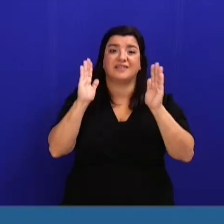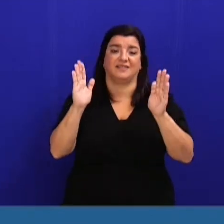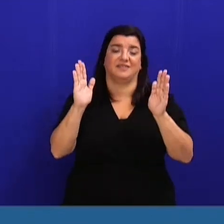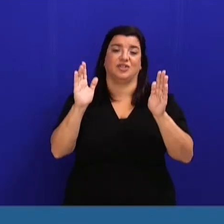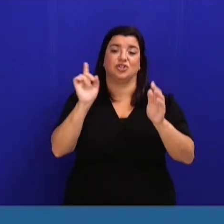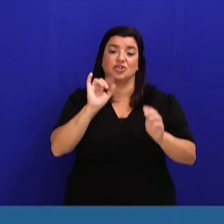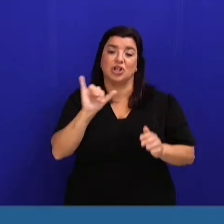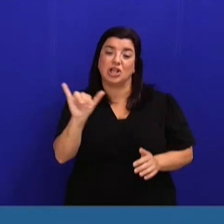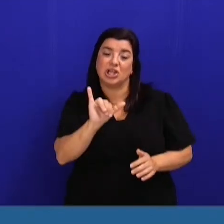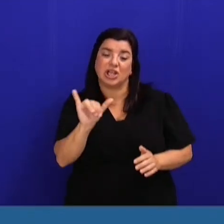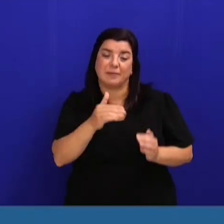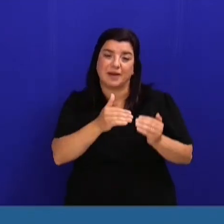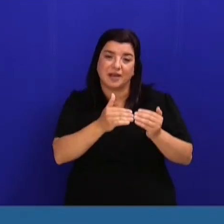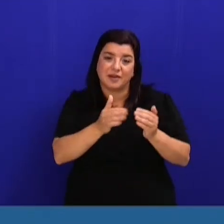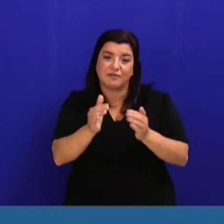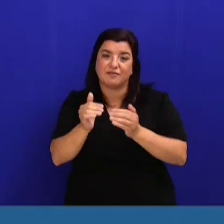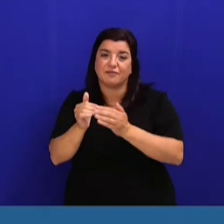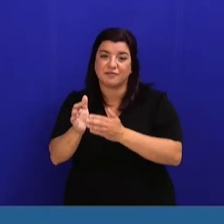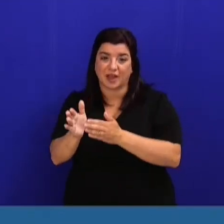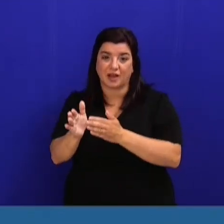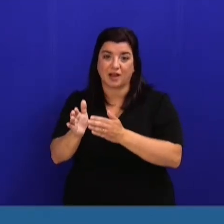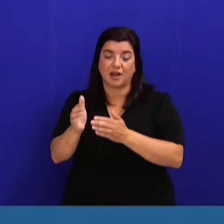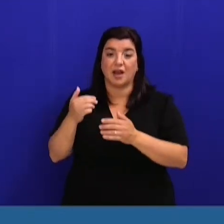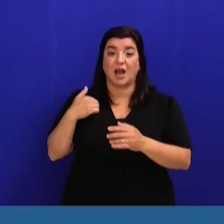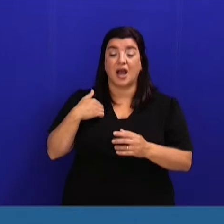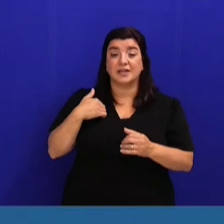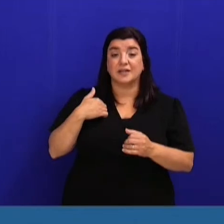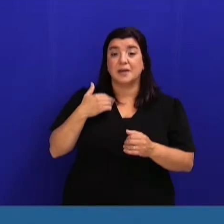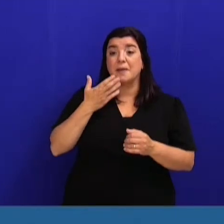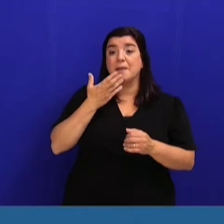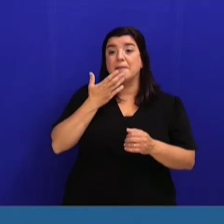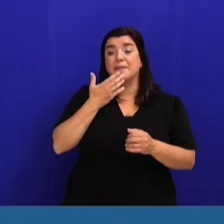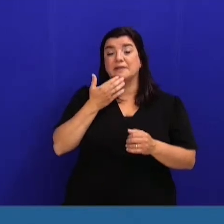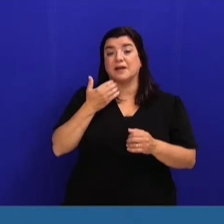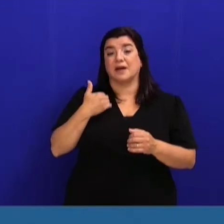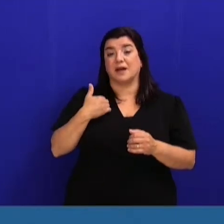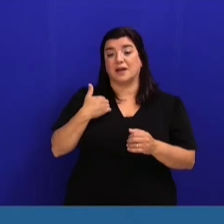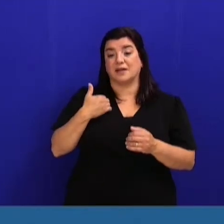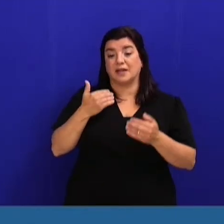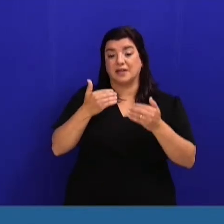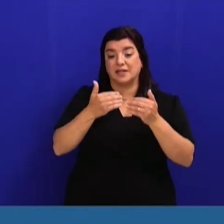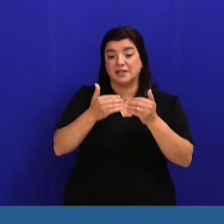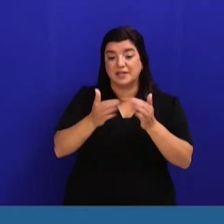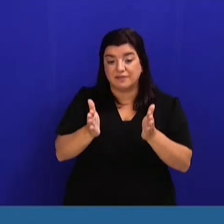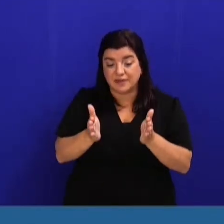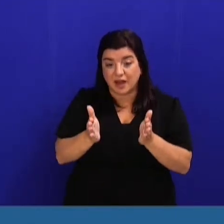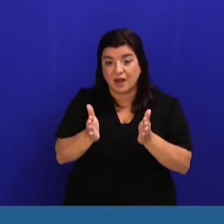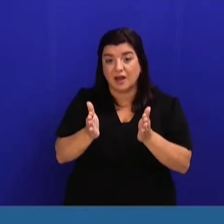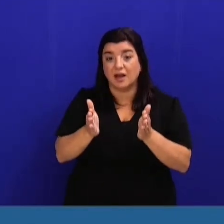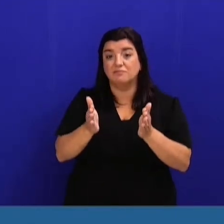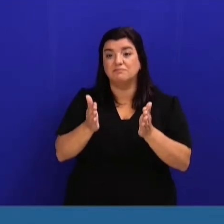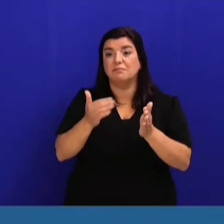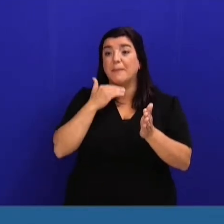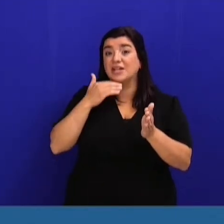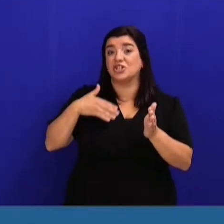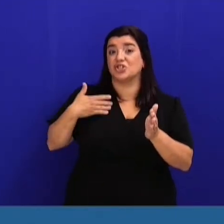il-ftuħ dejjem kien bi-directional, jiġifieri ma nixtiequx li jkun hemm sitwazzjoni li l-numri jerġgħu jiżdiedu għaliex